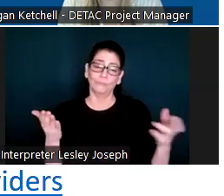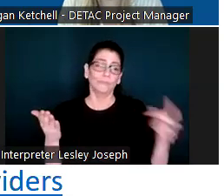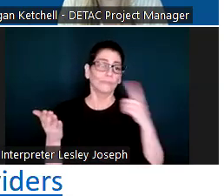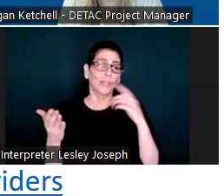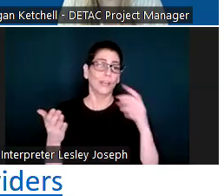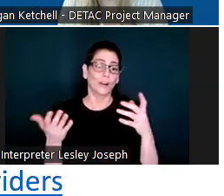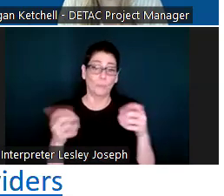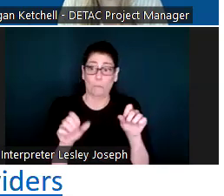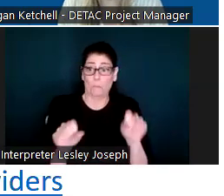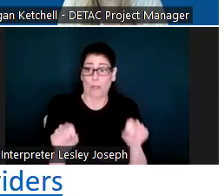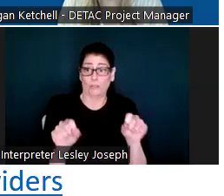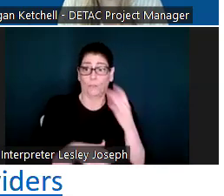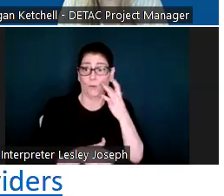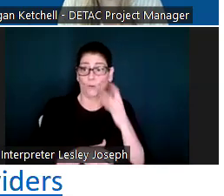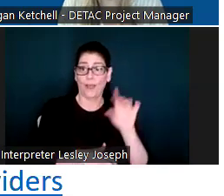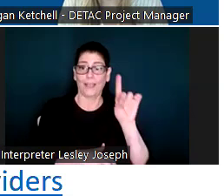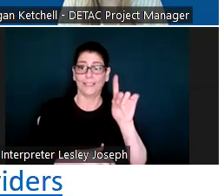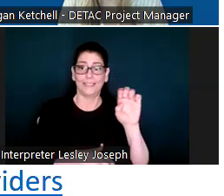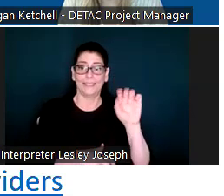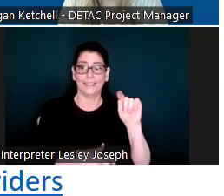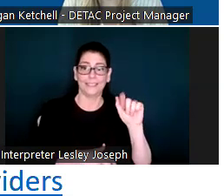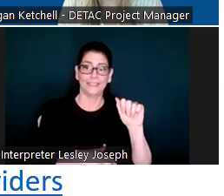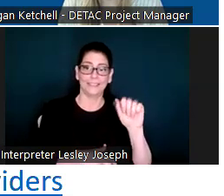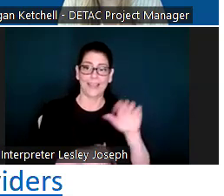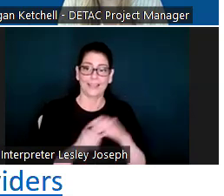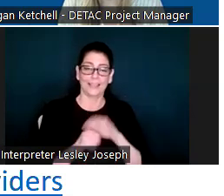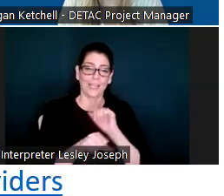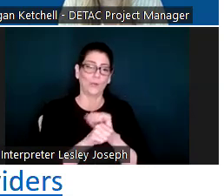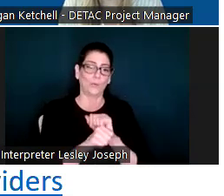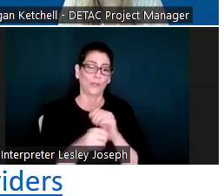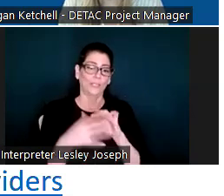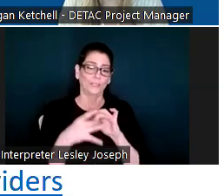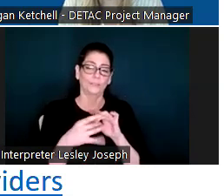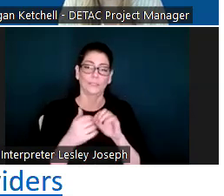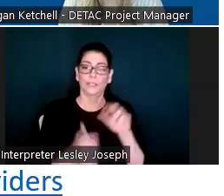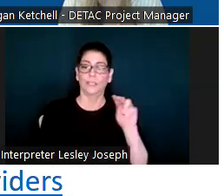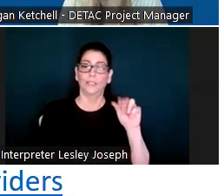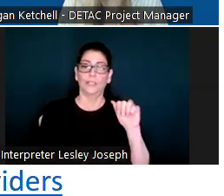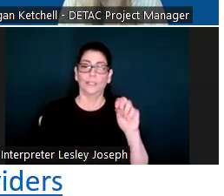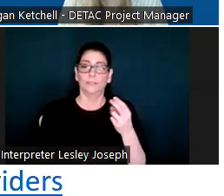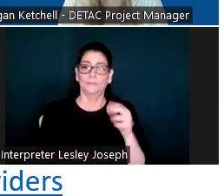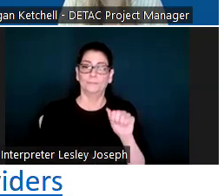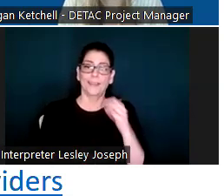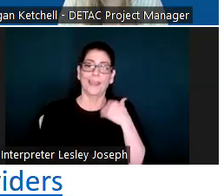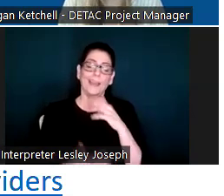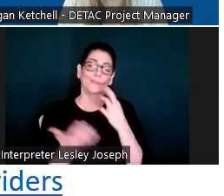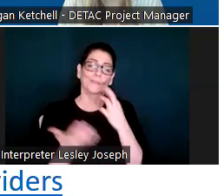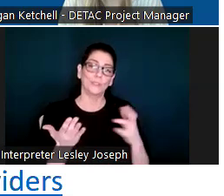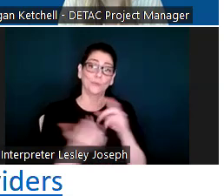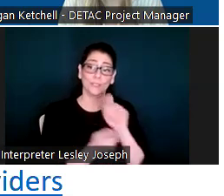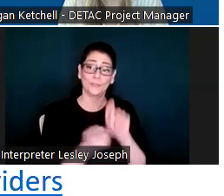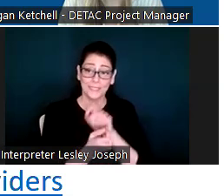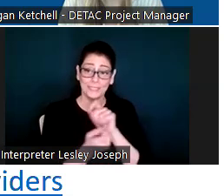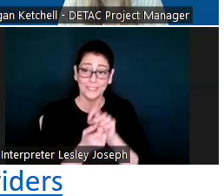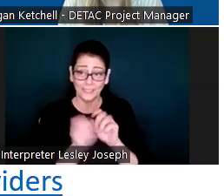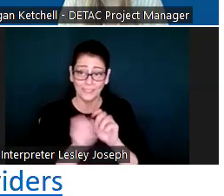possible because of the DTAC and working closely with NASHA. There are resources that have been specifically written for people